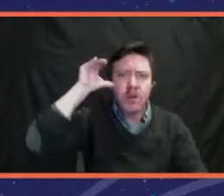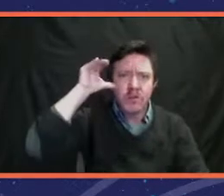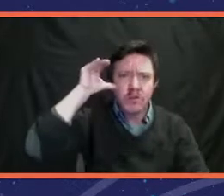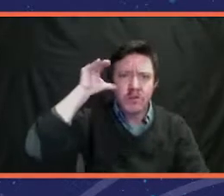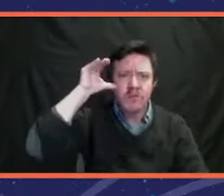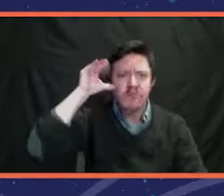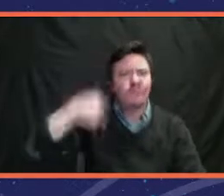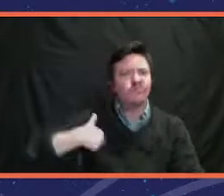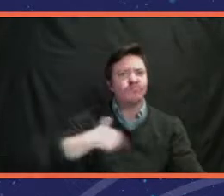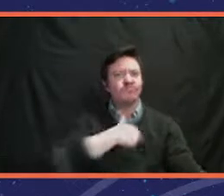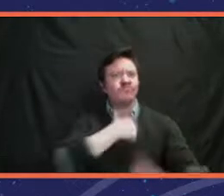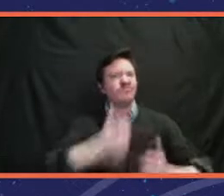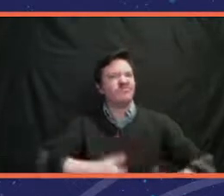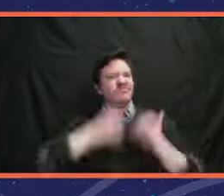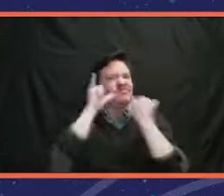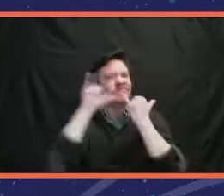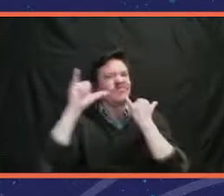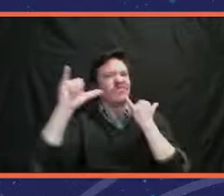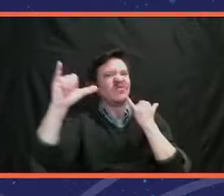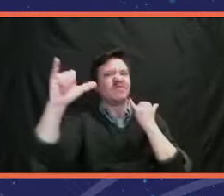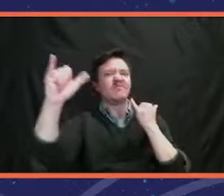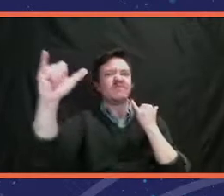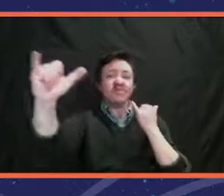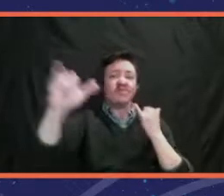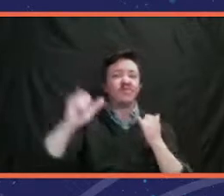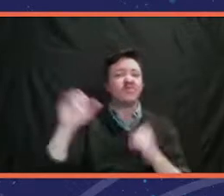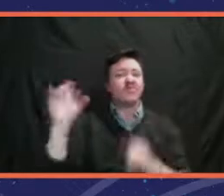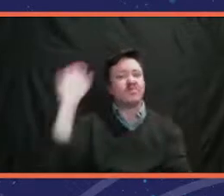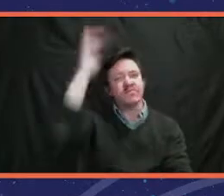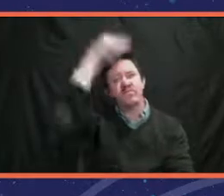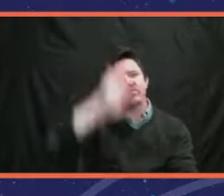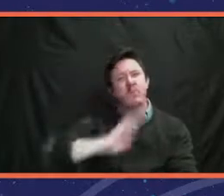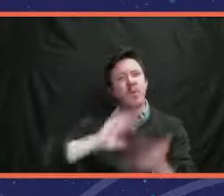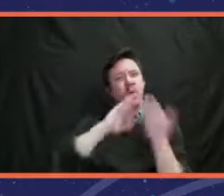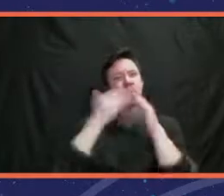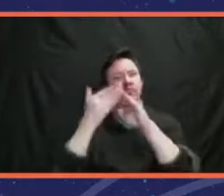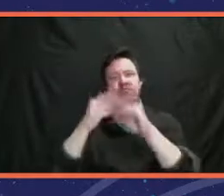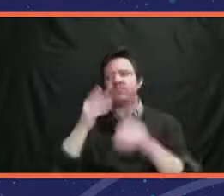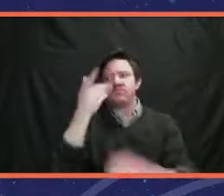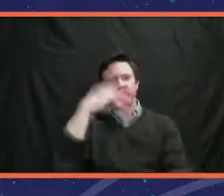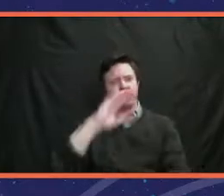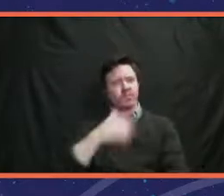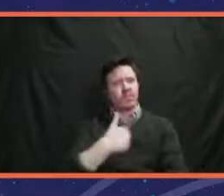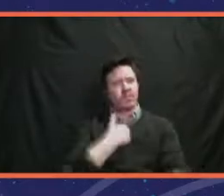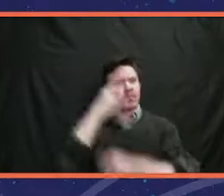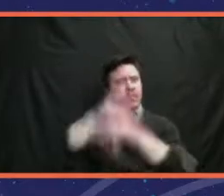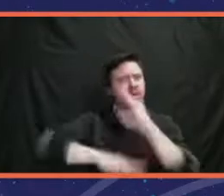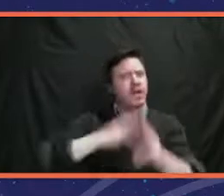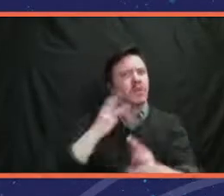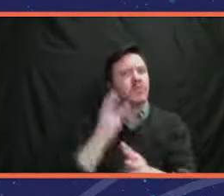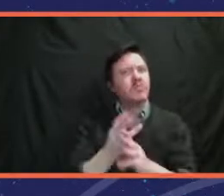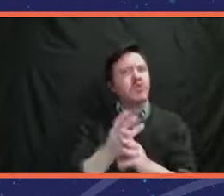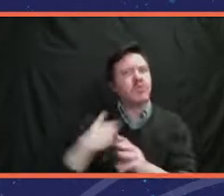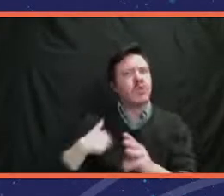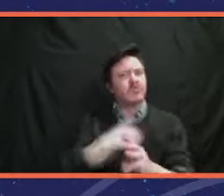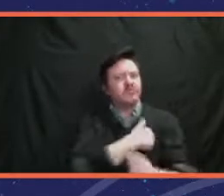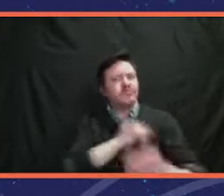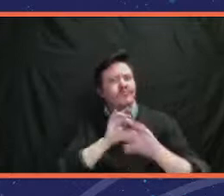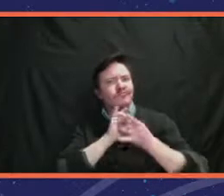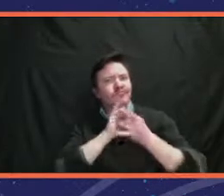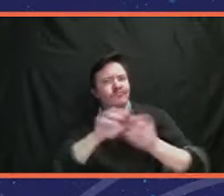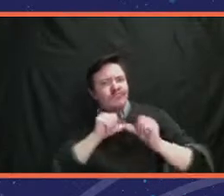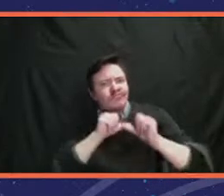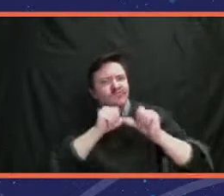them. Like God's communicating with the spirit world, with our oppressors at our neck, gulping for air, let the last breath